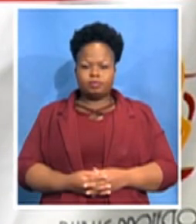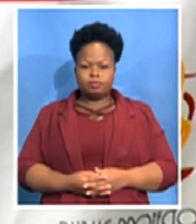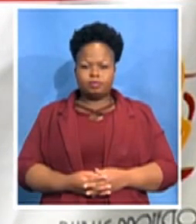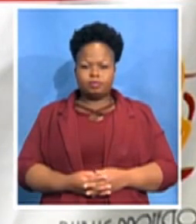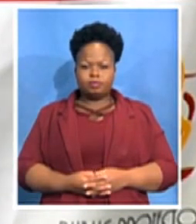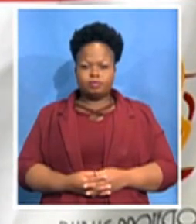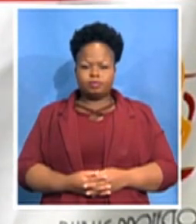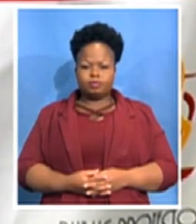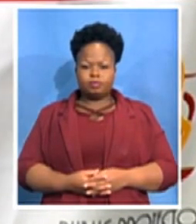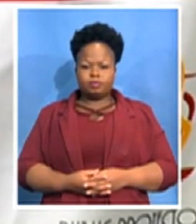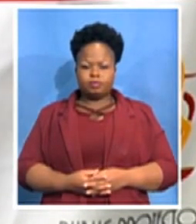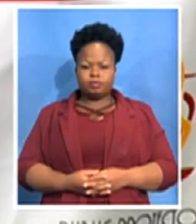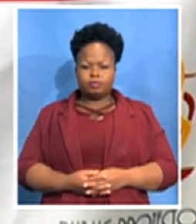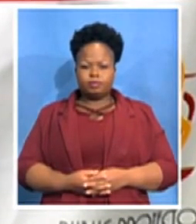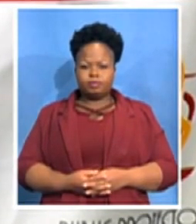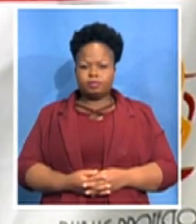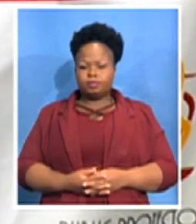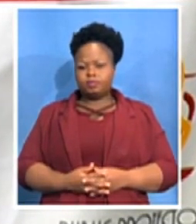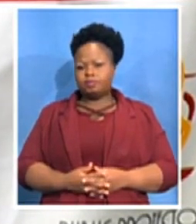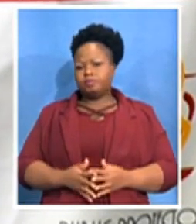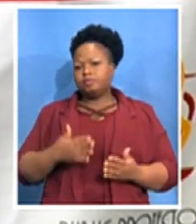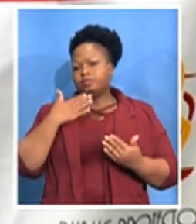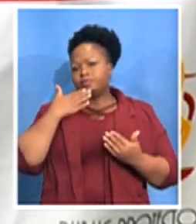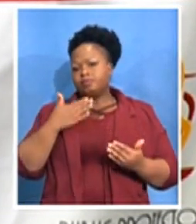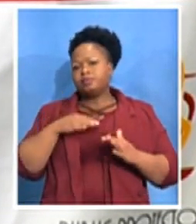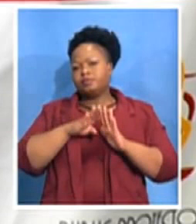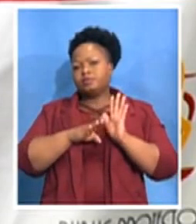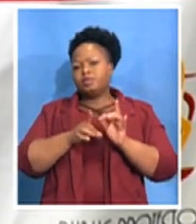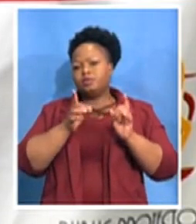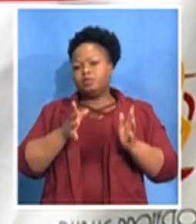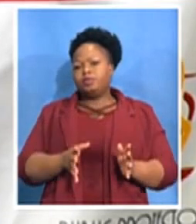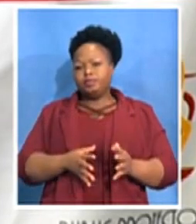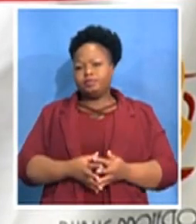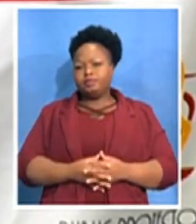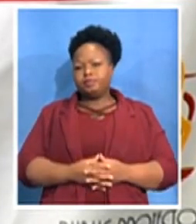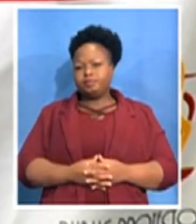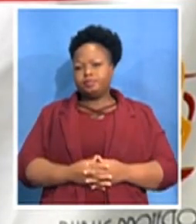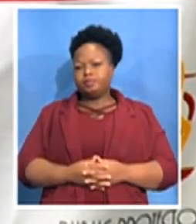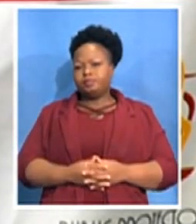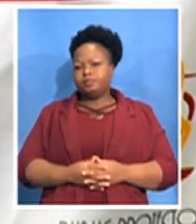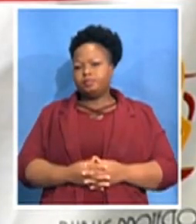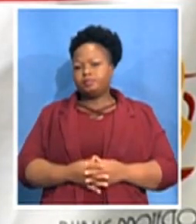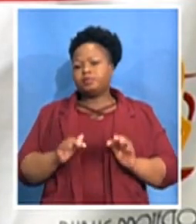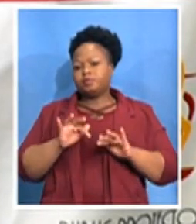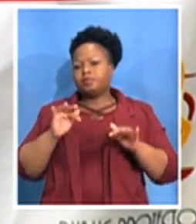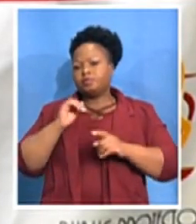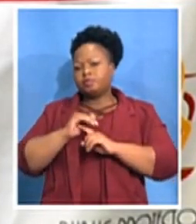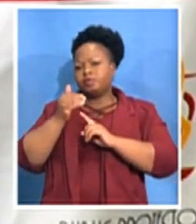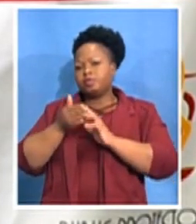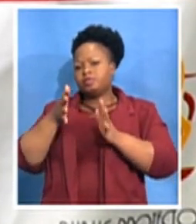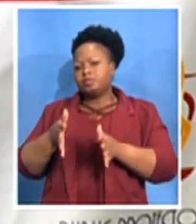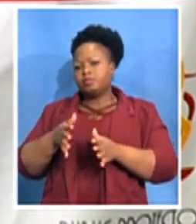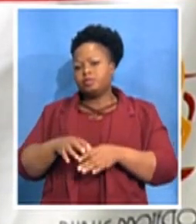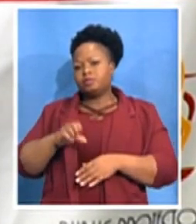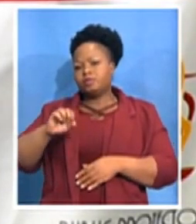Thank you, Program Director, the Public Protector of the Republic of South Africa, the